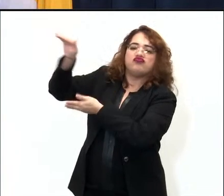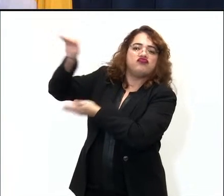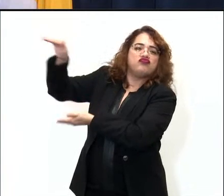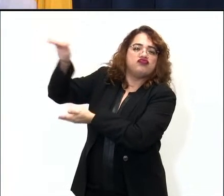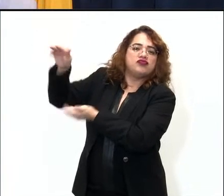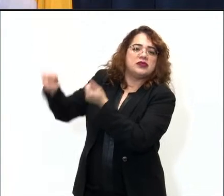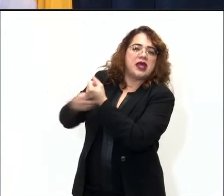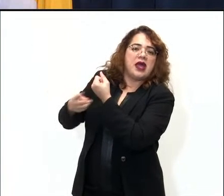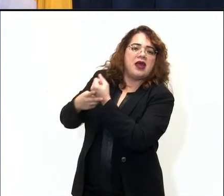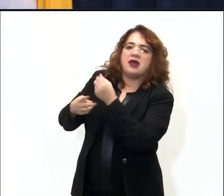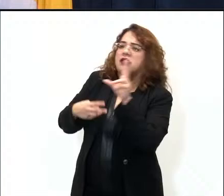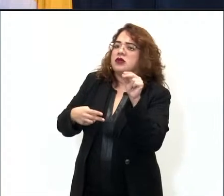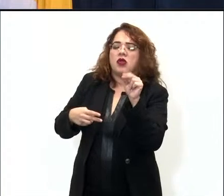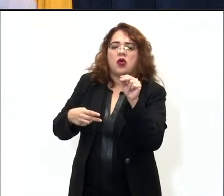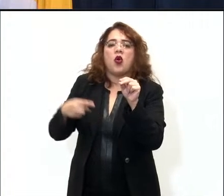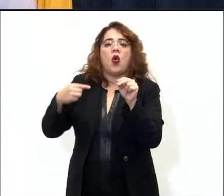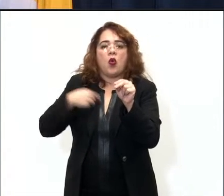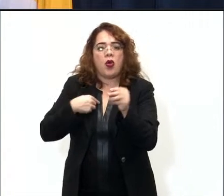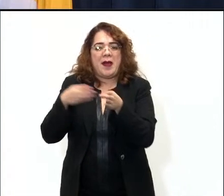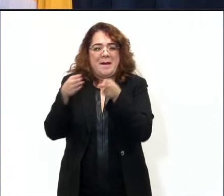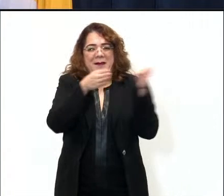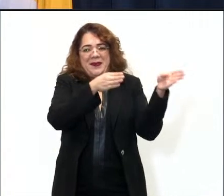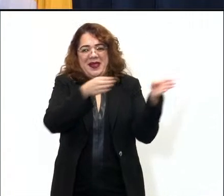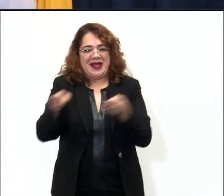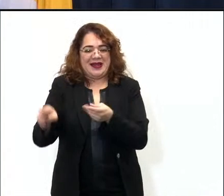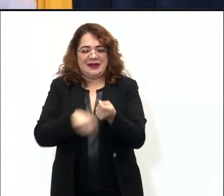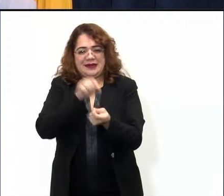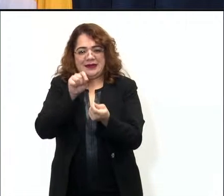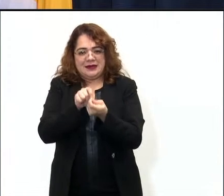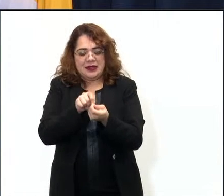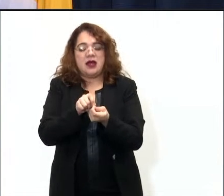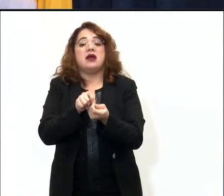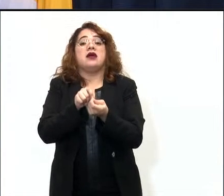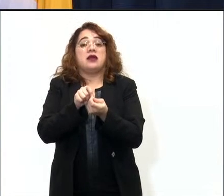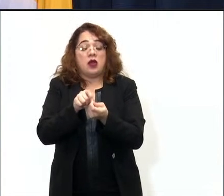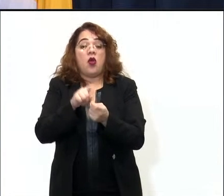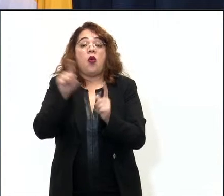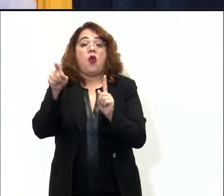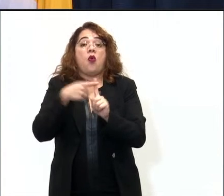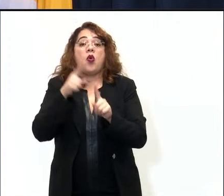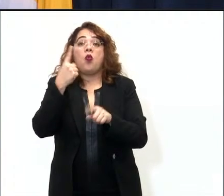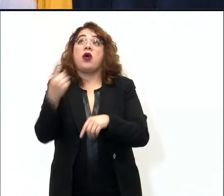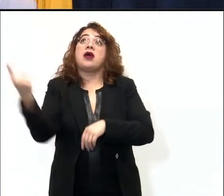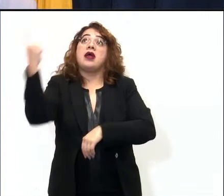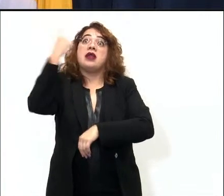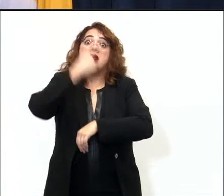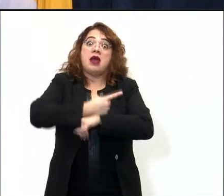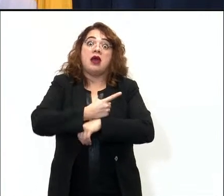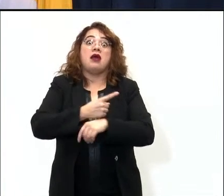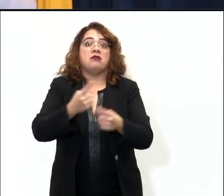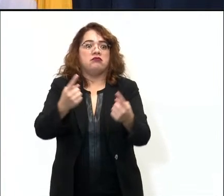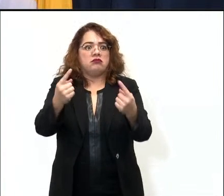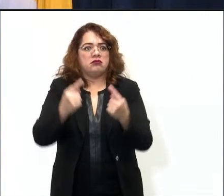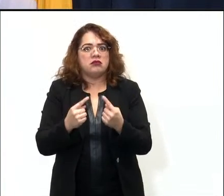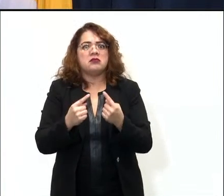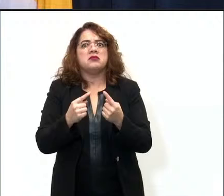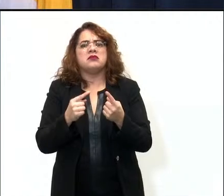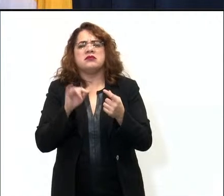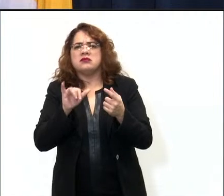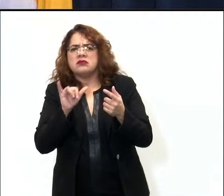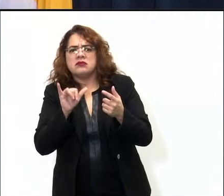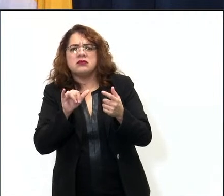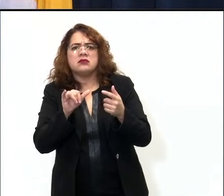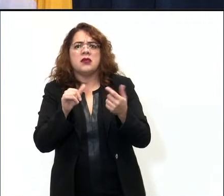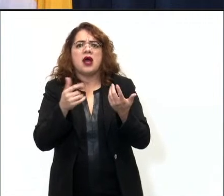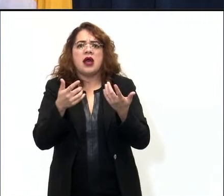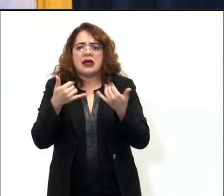as effective planning for ensuring that when we have large groups of people coming in, that they will be able to have